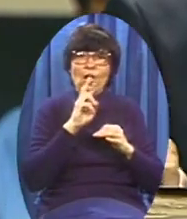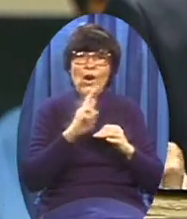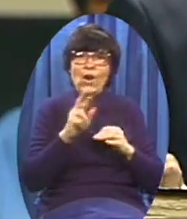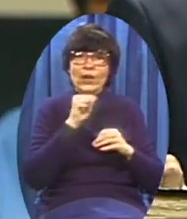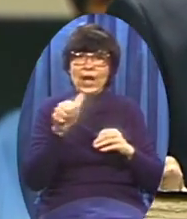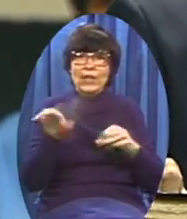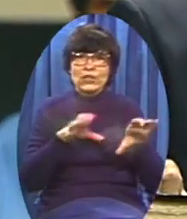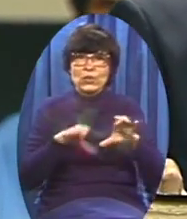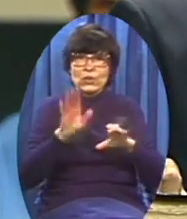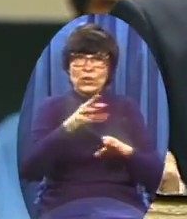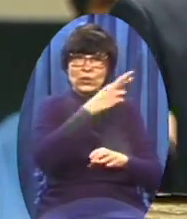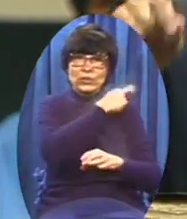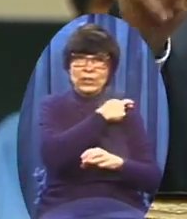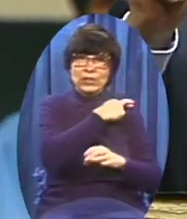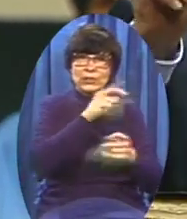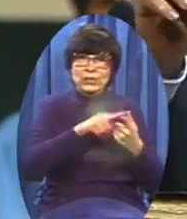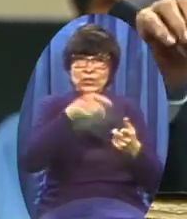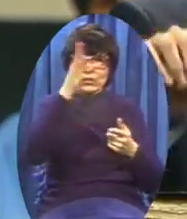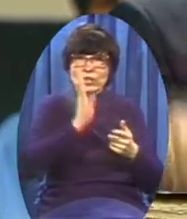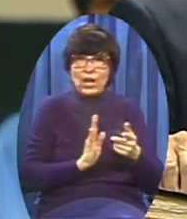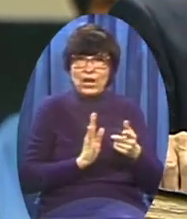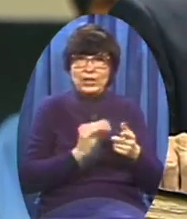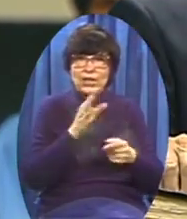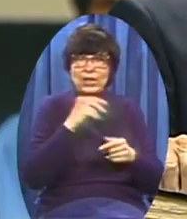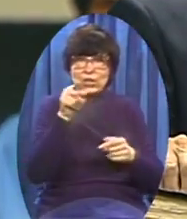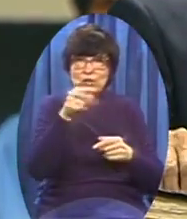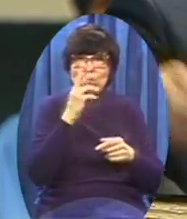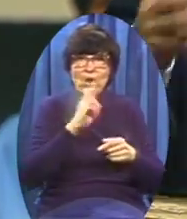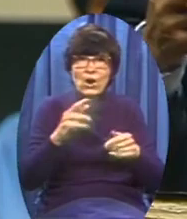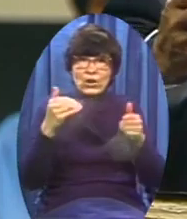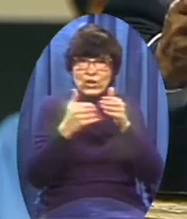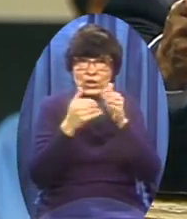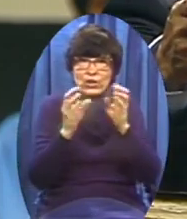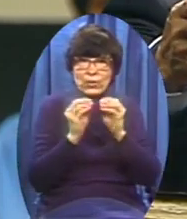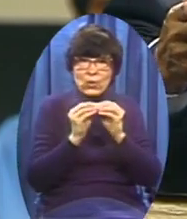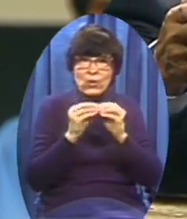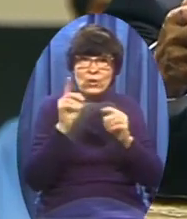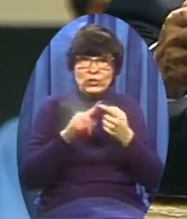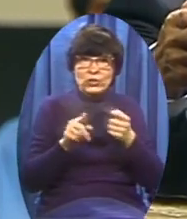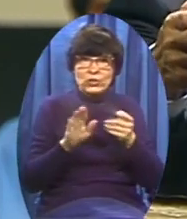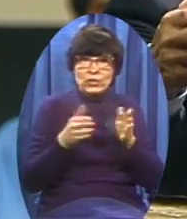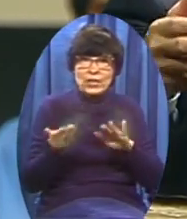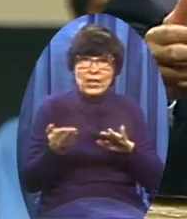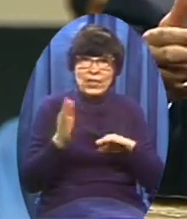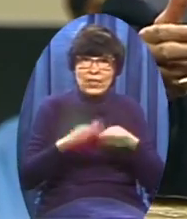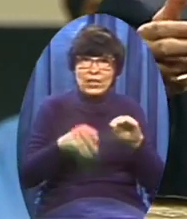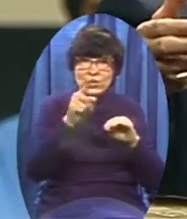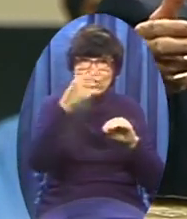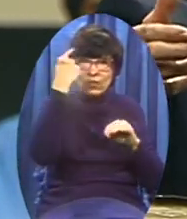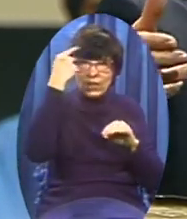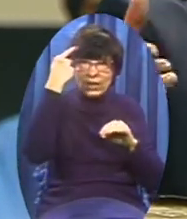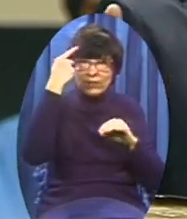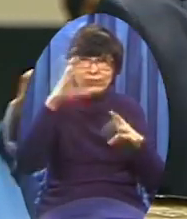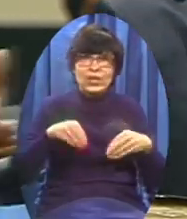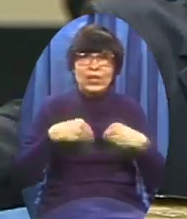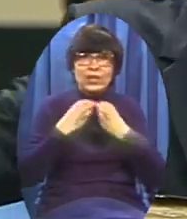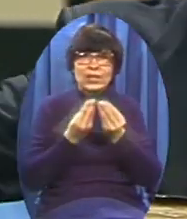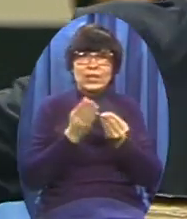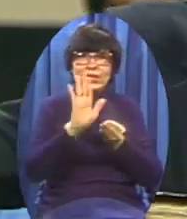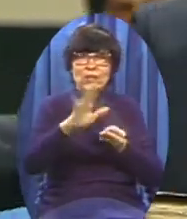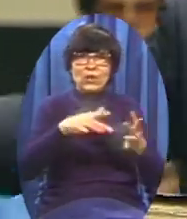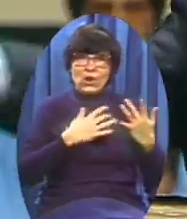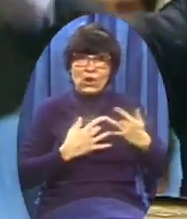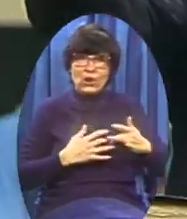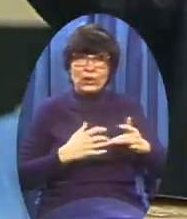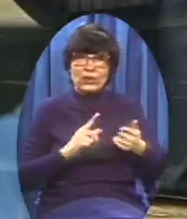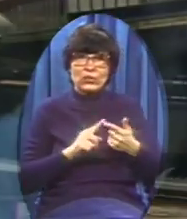you're closer to death than you ever thought and that you're not saved, will you walk down this aisle? Let one of these personal workers help you as we